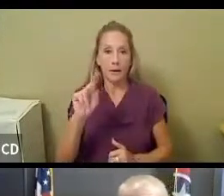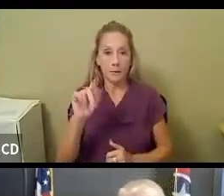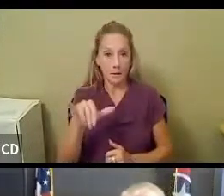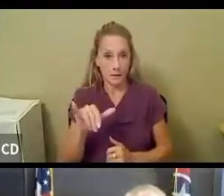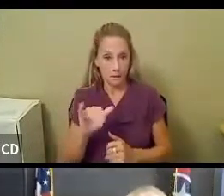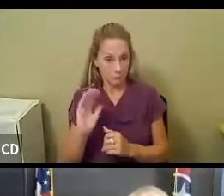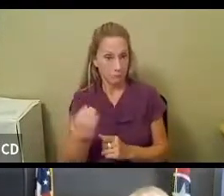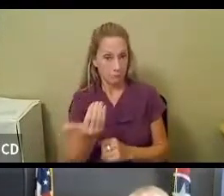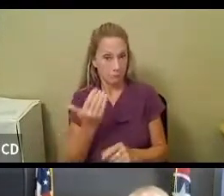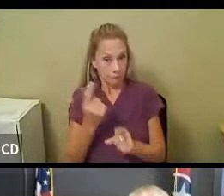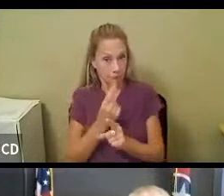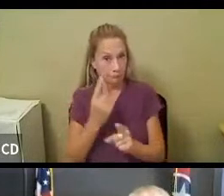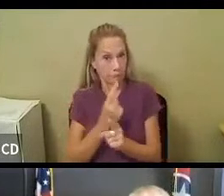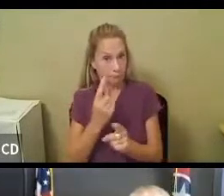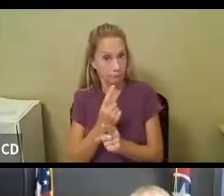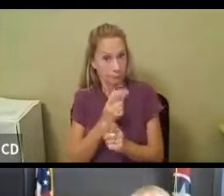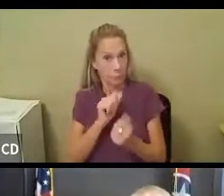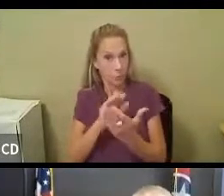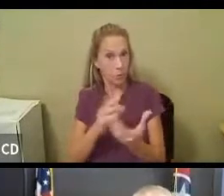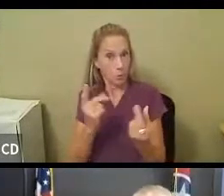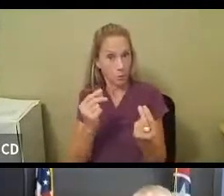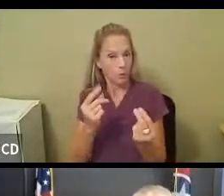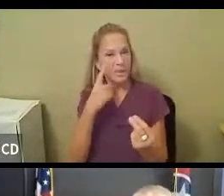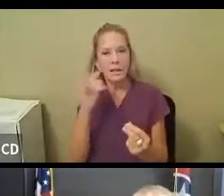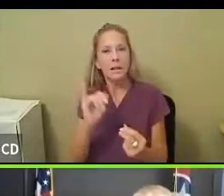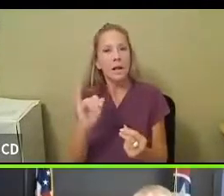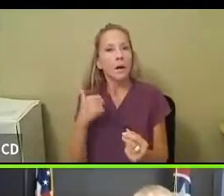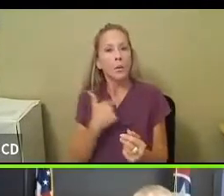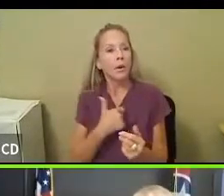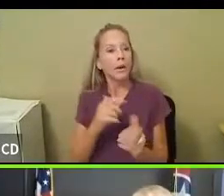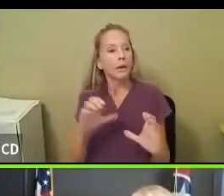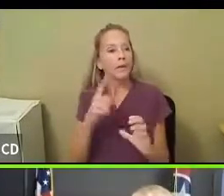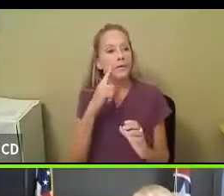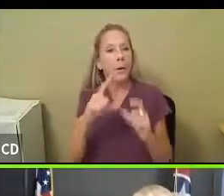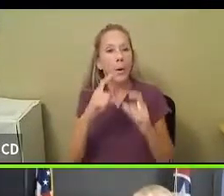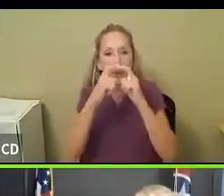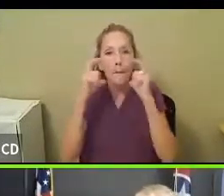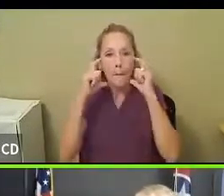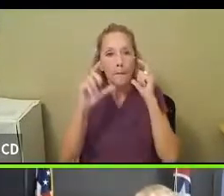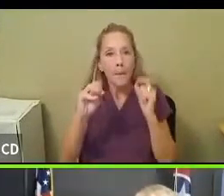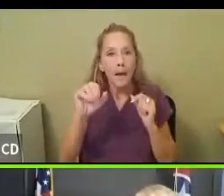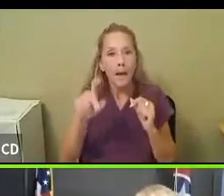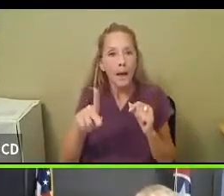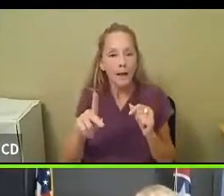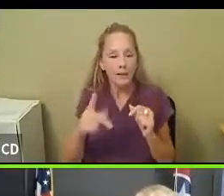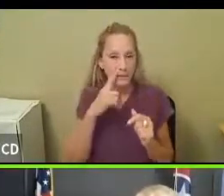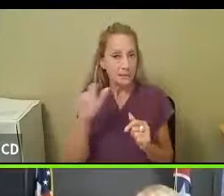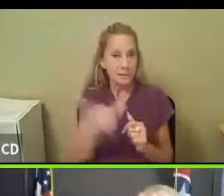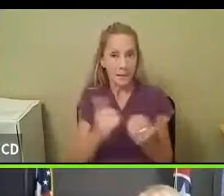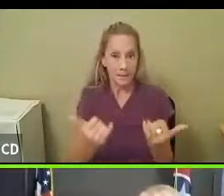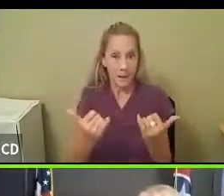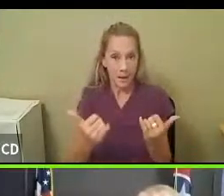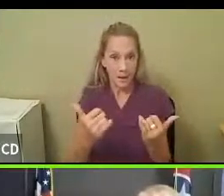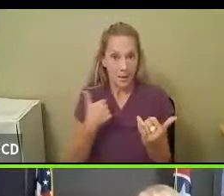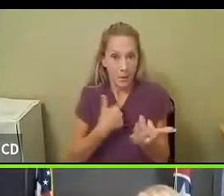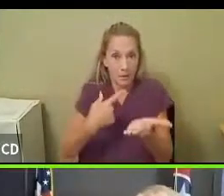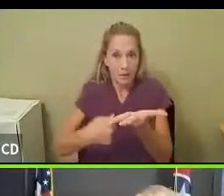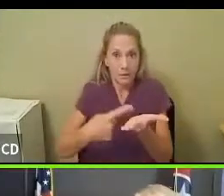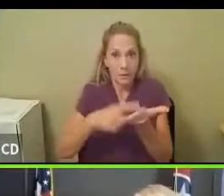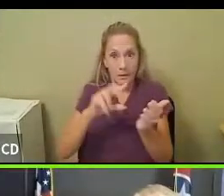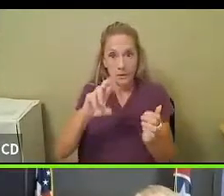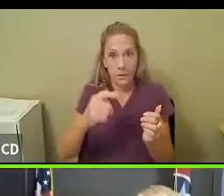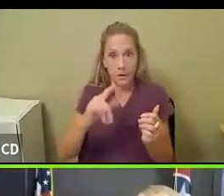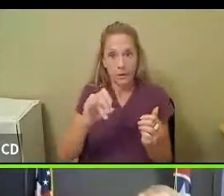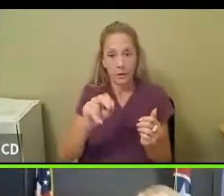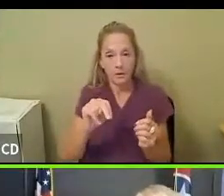reasonable approach? I mean, it's what we did for masks. Not to speak for Chief Thomas, but I think that she and Dr. Buchanan